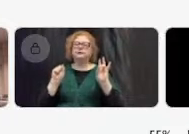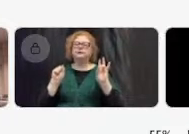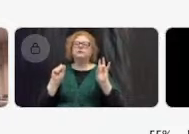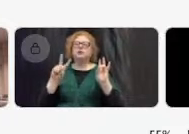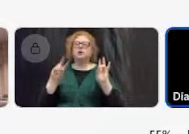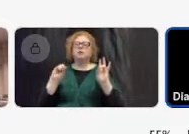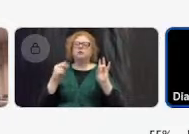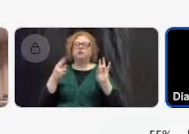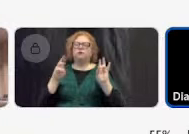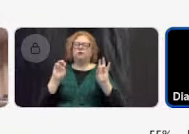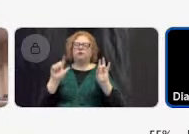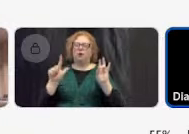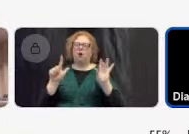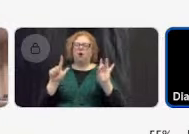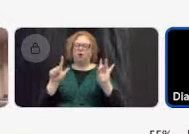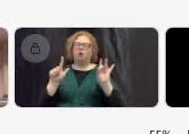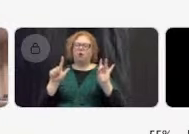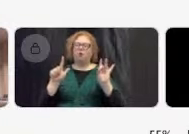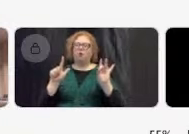Vogel, Yes. Okay.